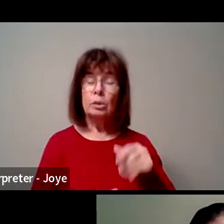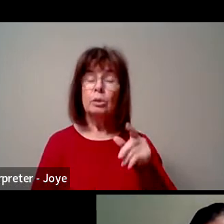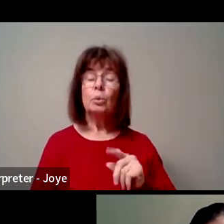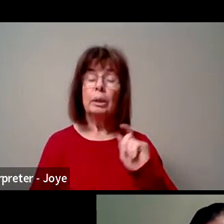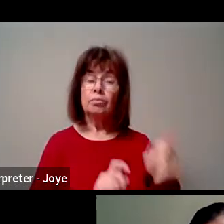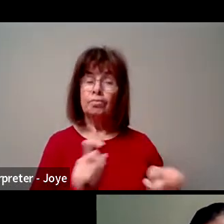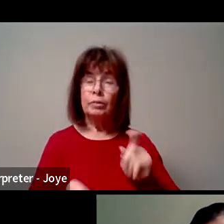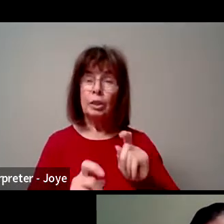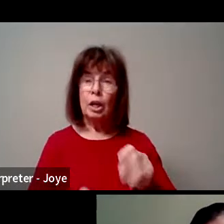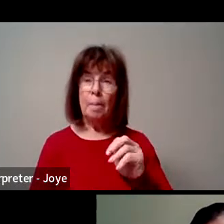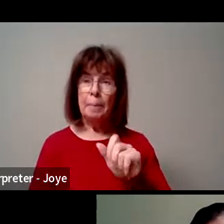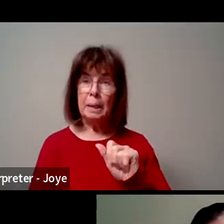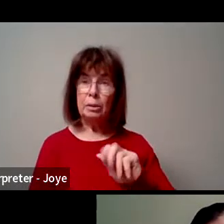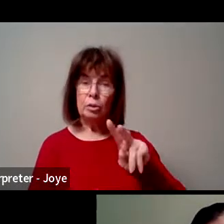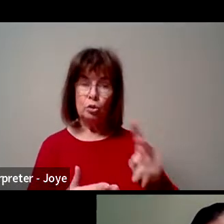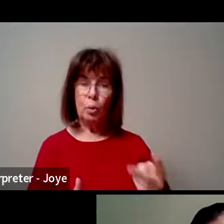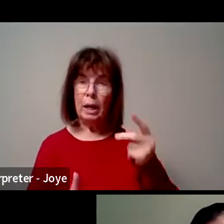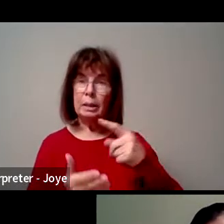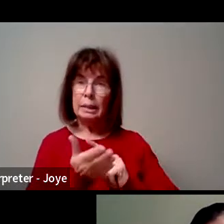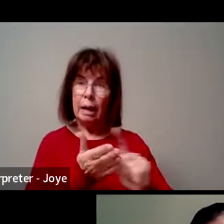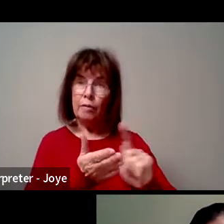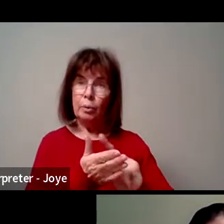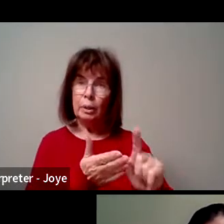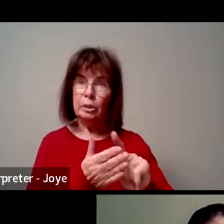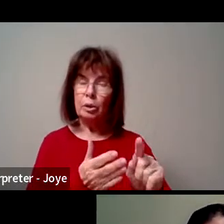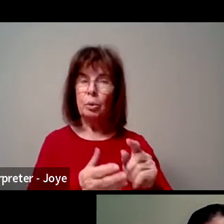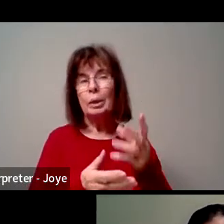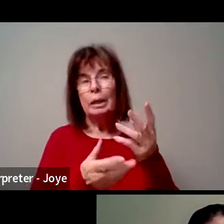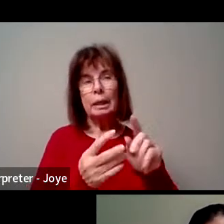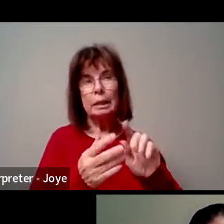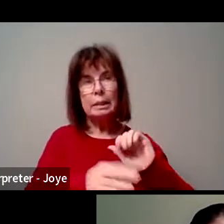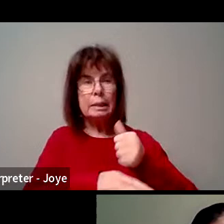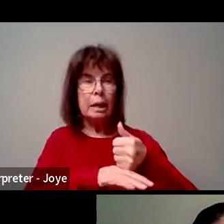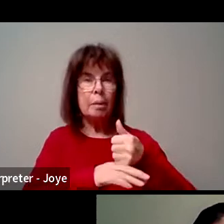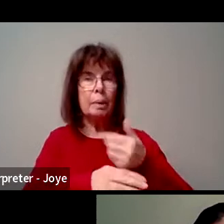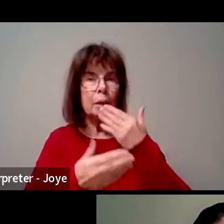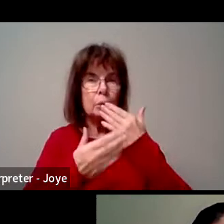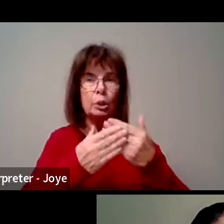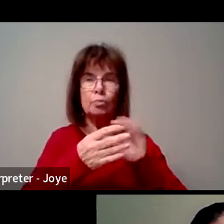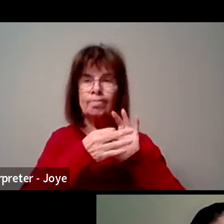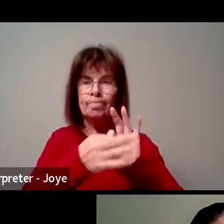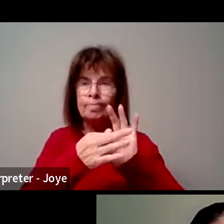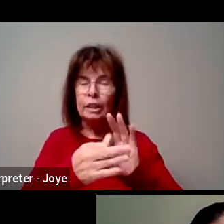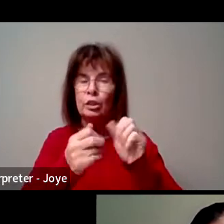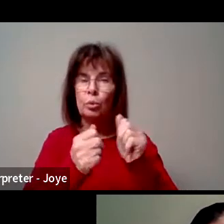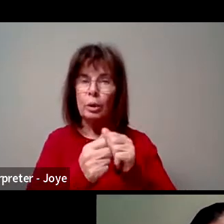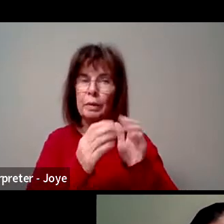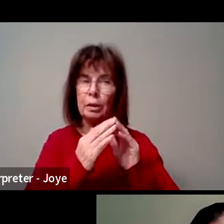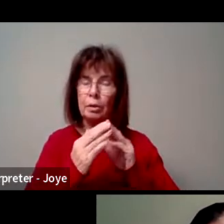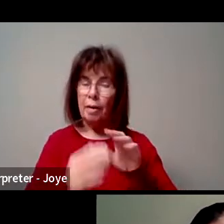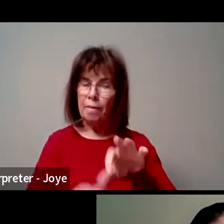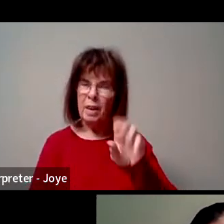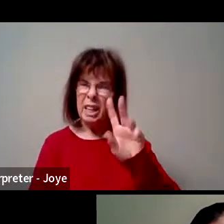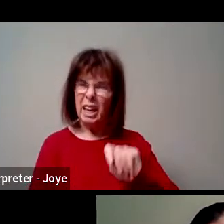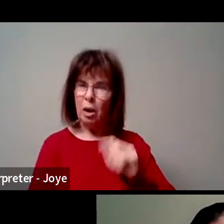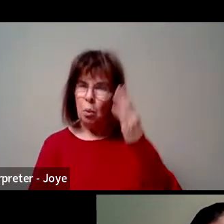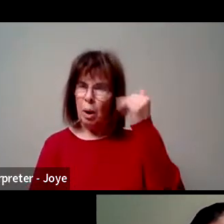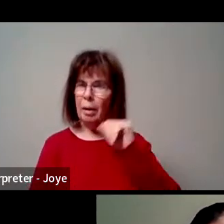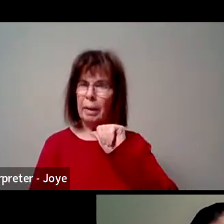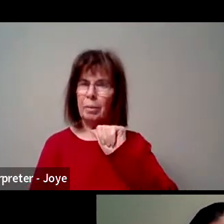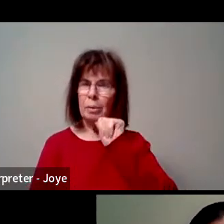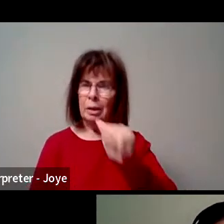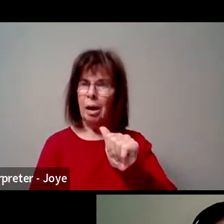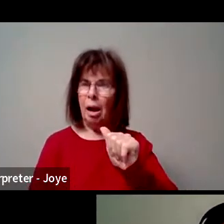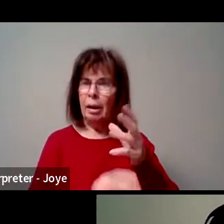to get a good relationship with the community, found out why they wouldn't get